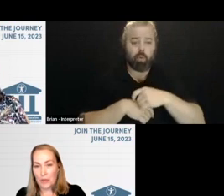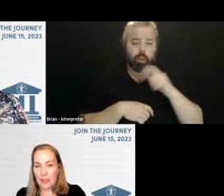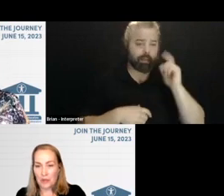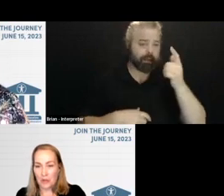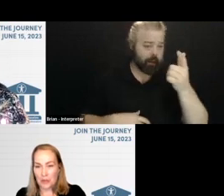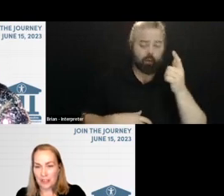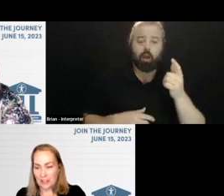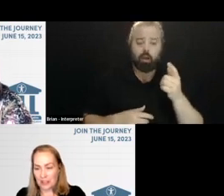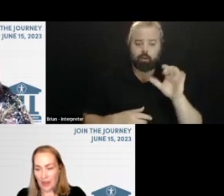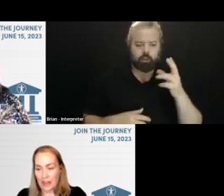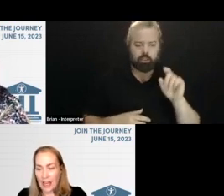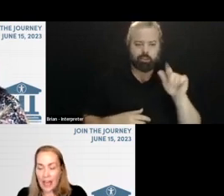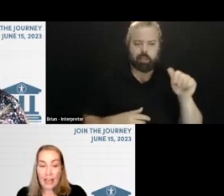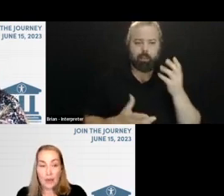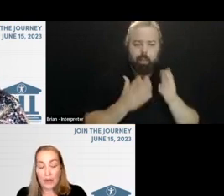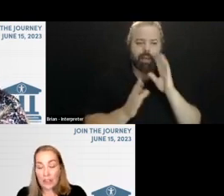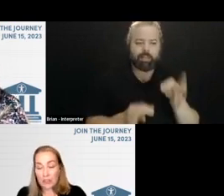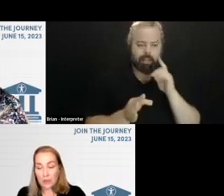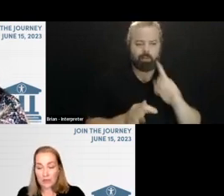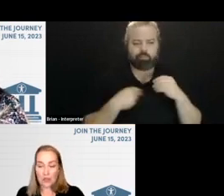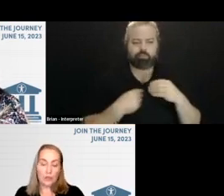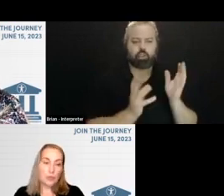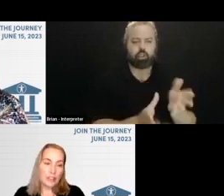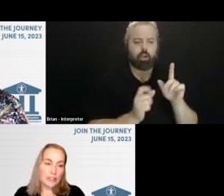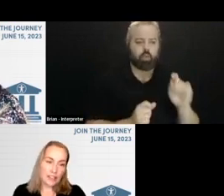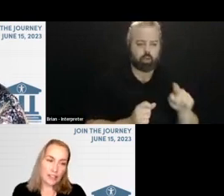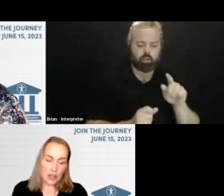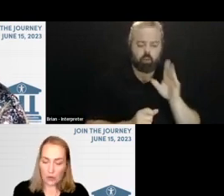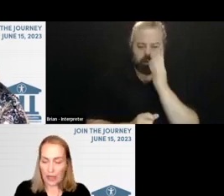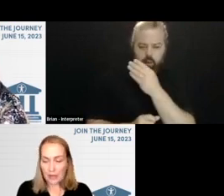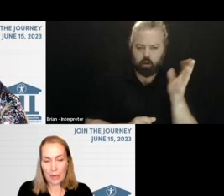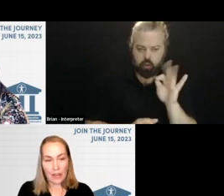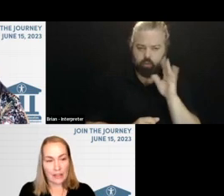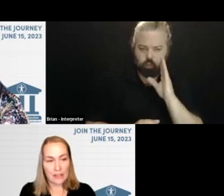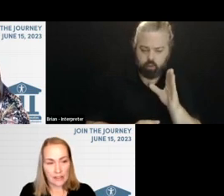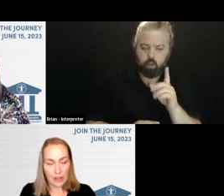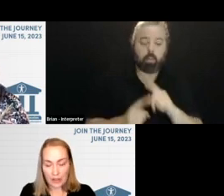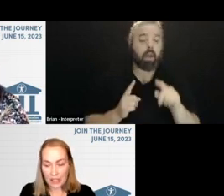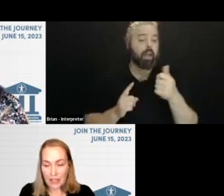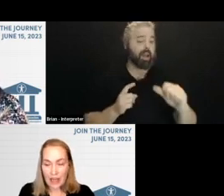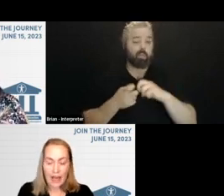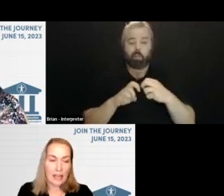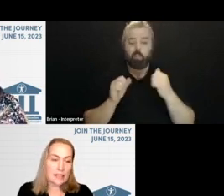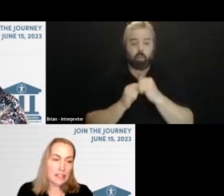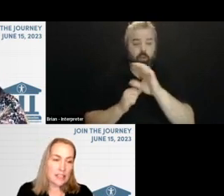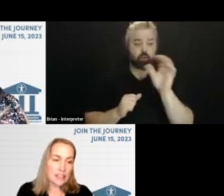that, but we'll let you know if we decide to do that. And if you have issues with Zoom, please let us know by email at